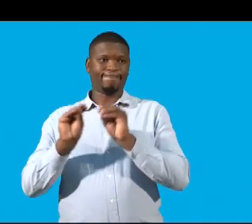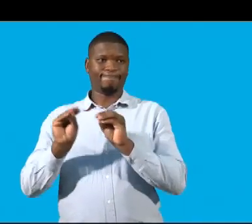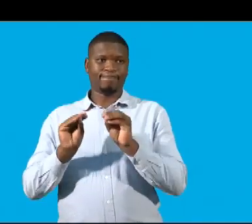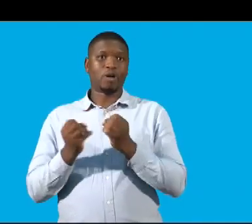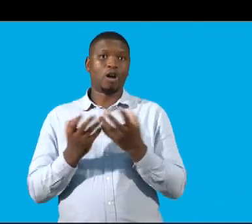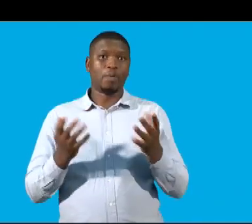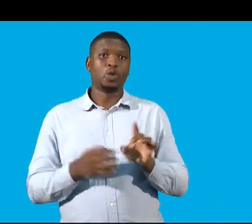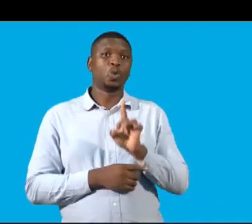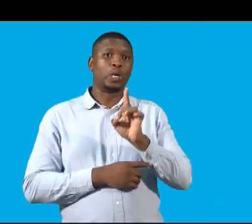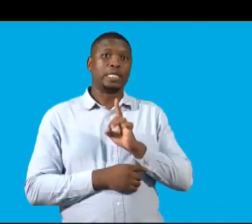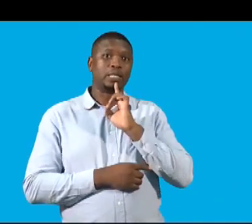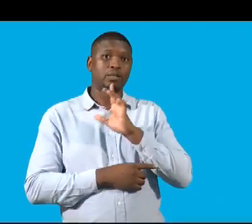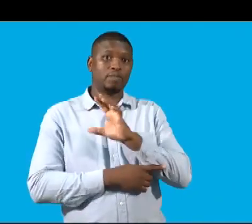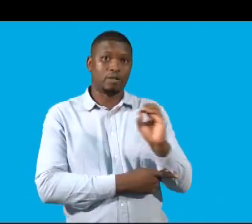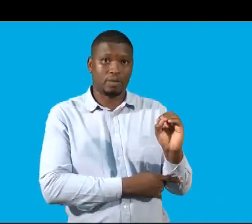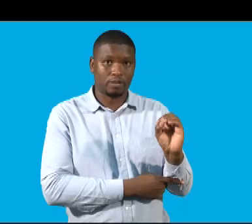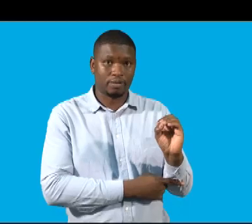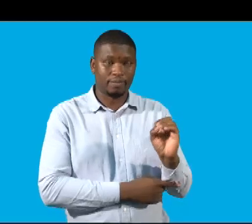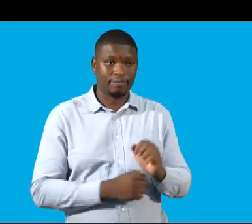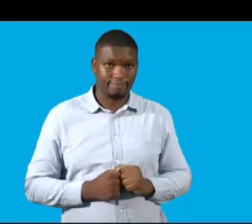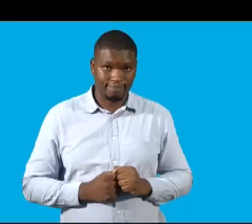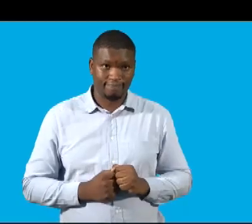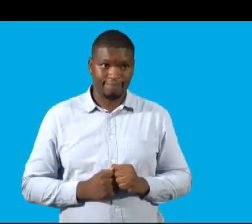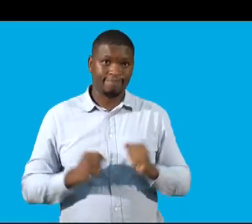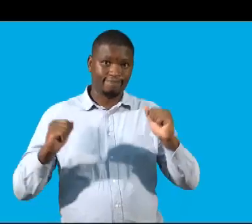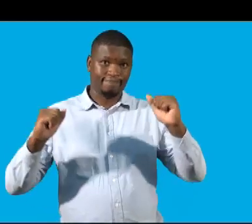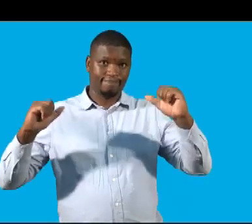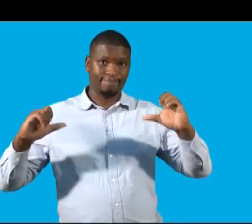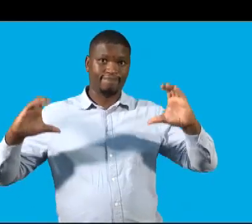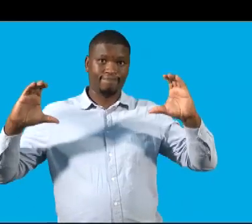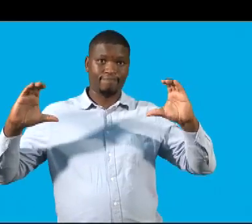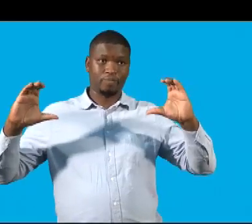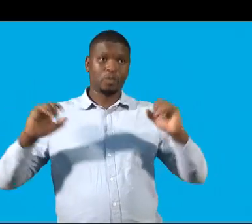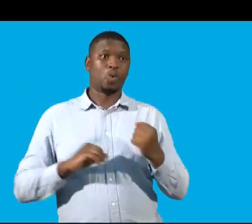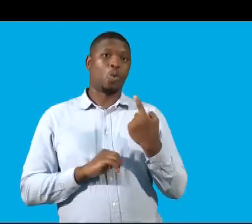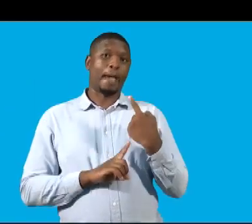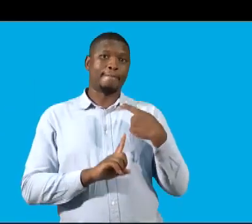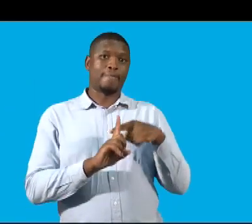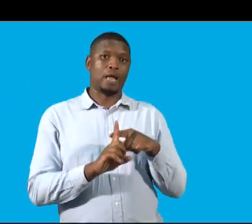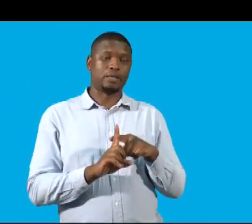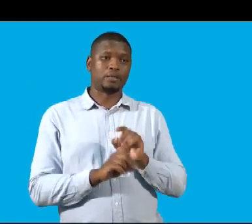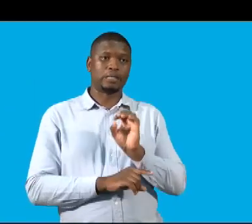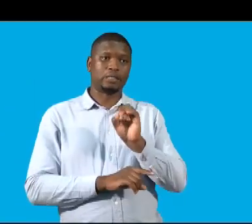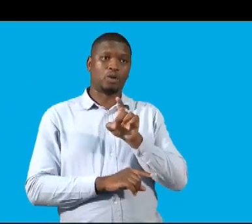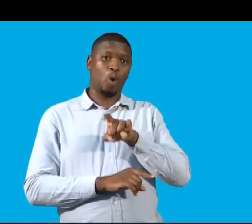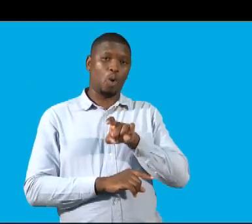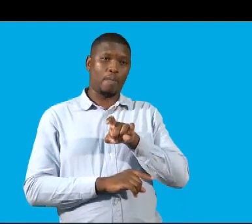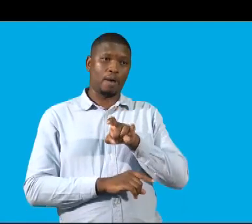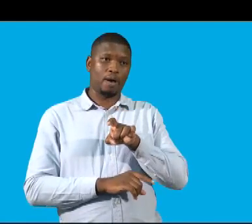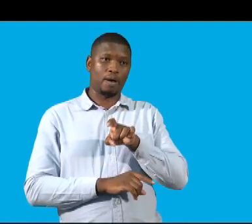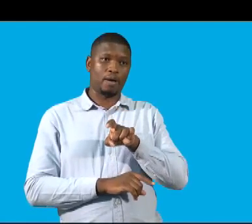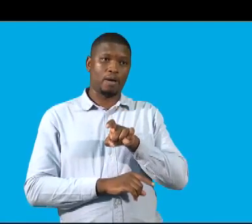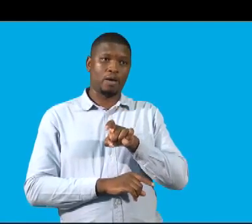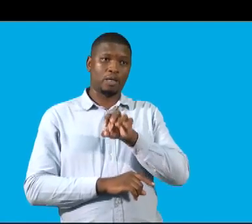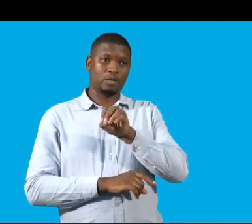is going to be 1,500, open bracket, 1 plus that